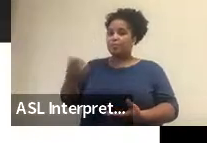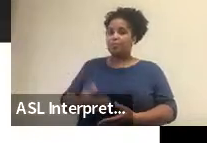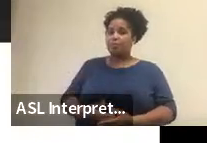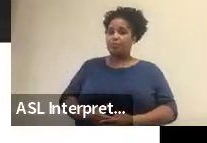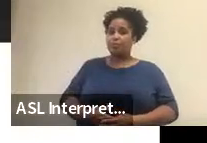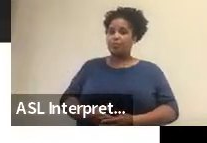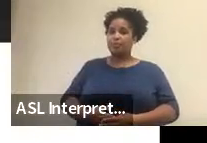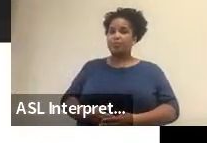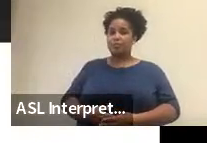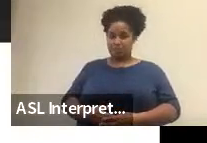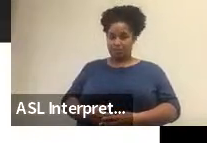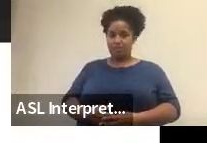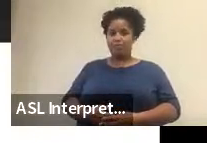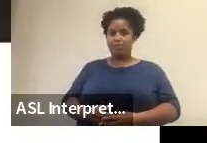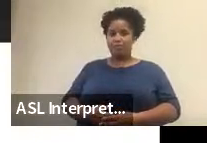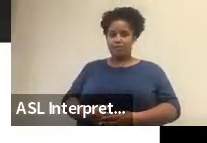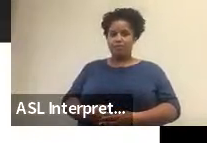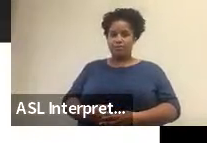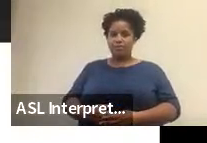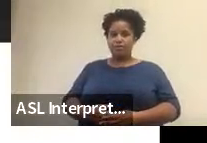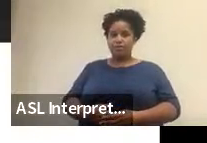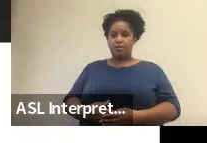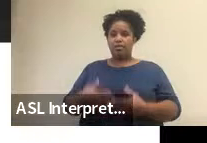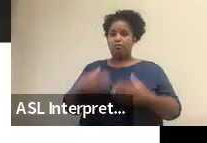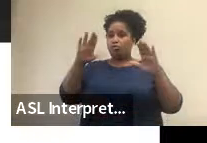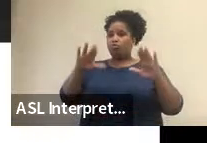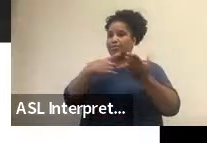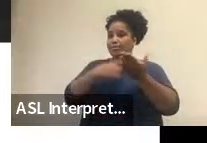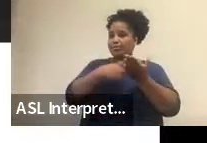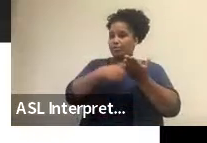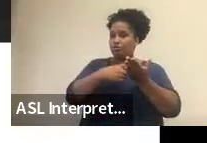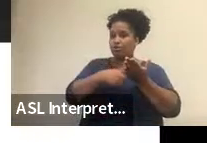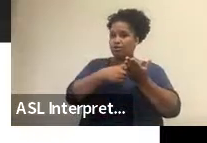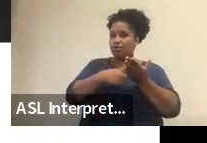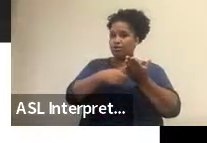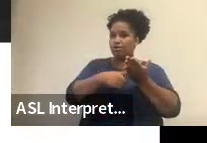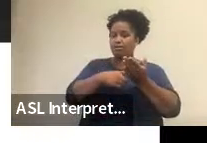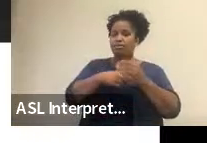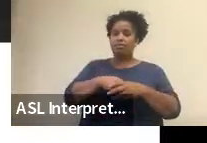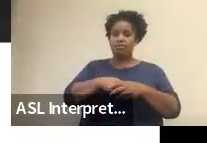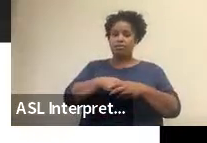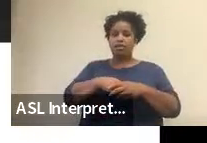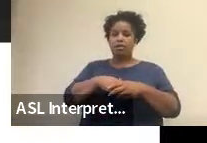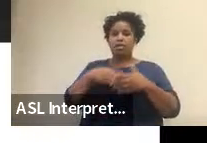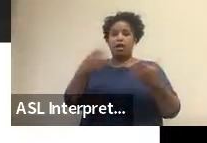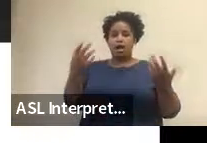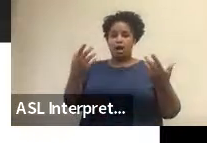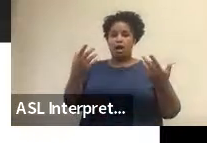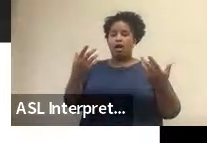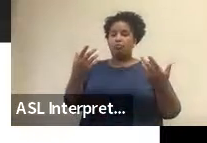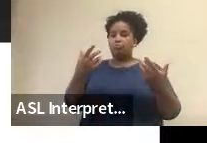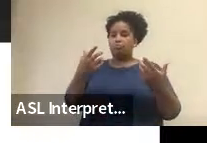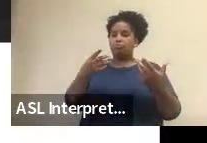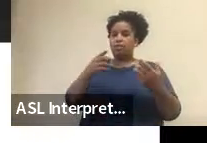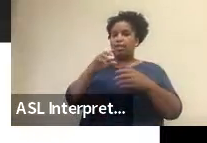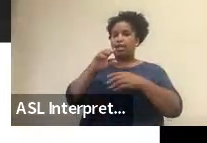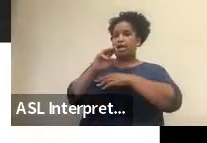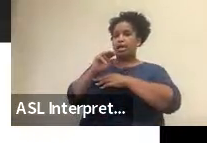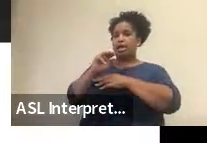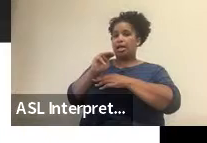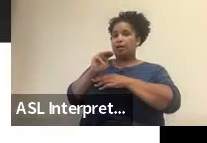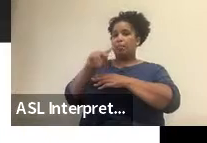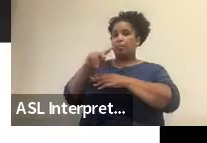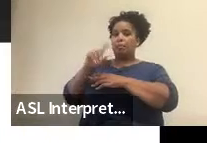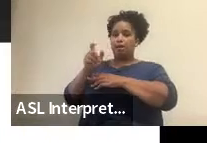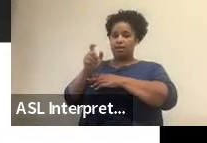Hi, everybody. Well, that was a great conversation. So I'm going to provide Mpox outbreak updates. Next